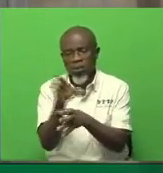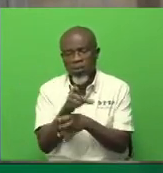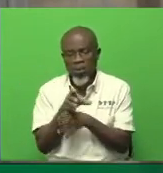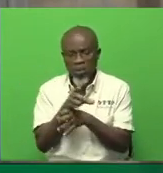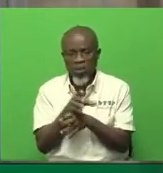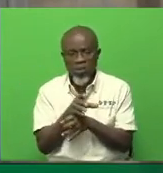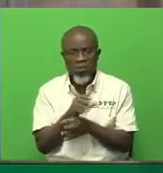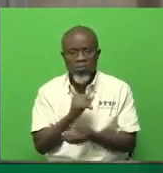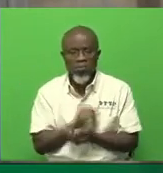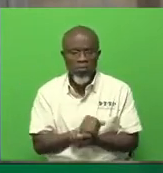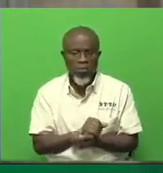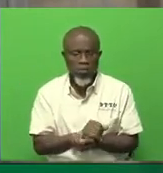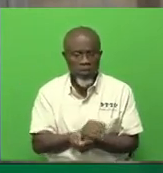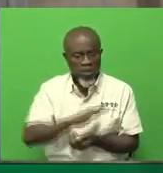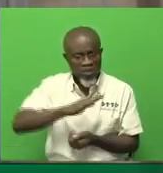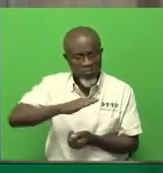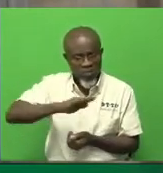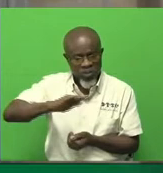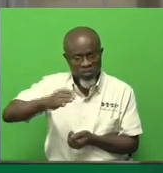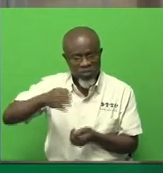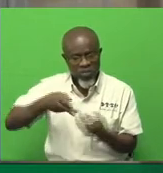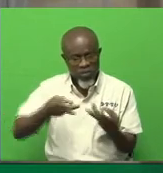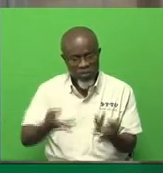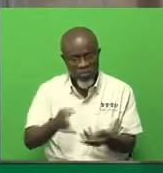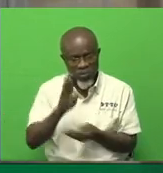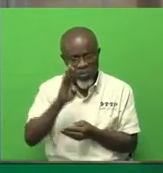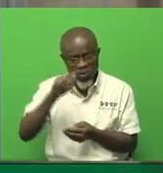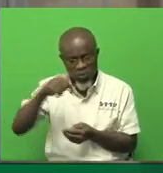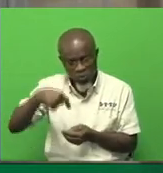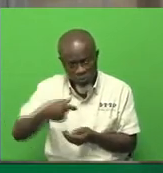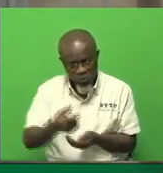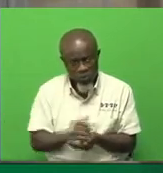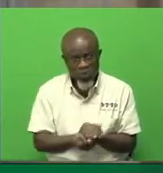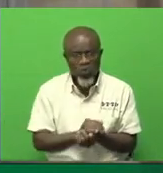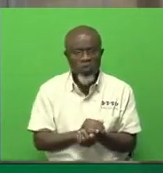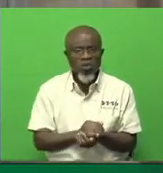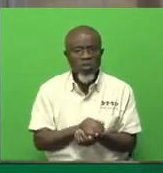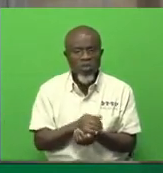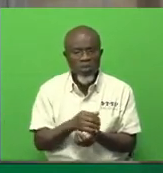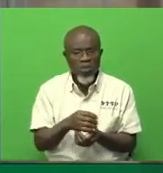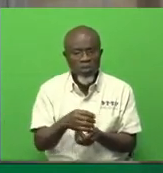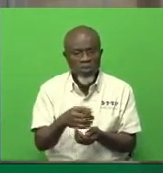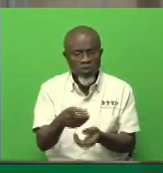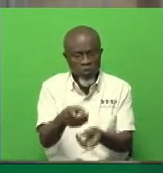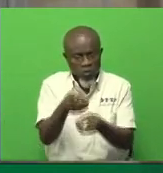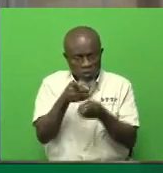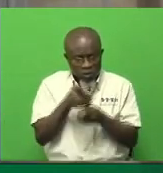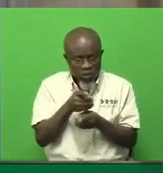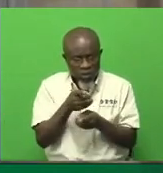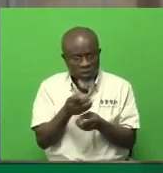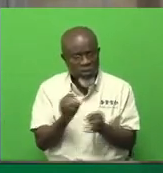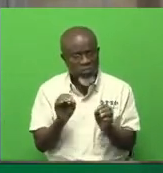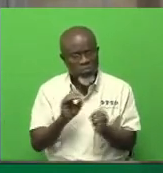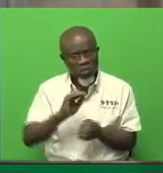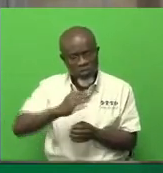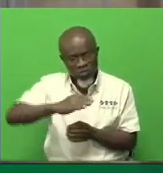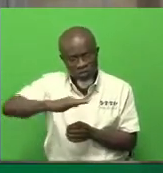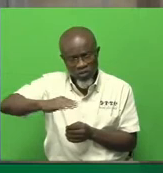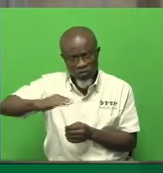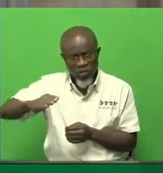gofundme's they had barbecues and they were not able to attend the funds on the